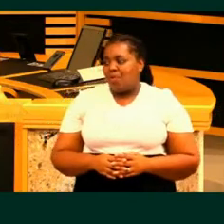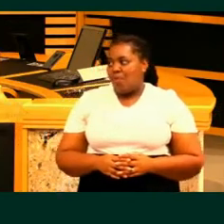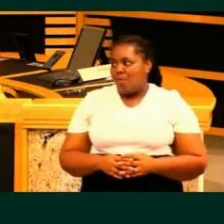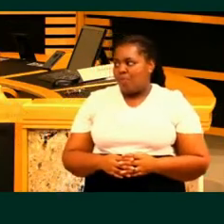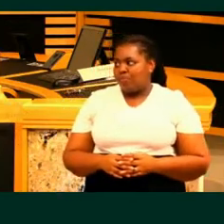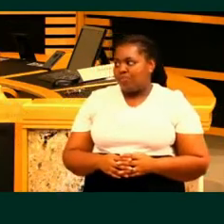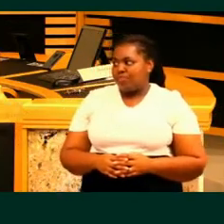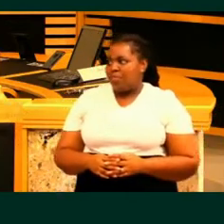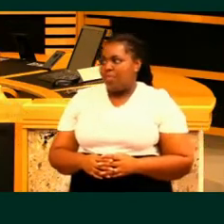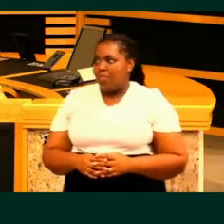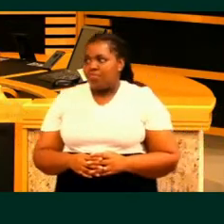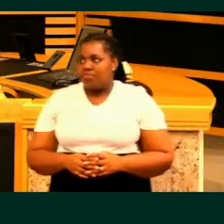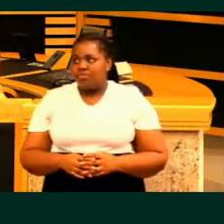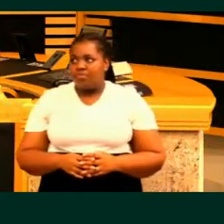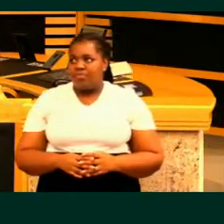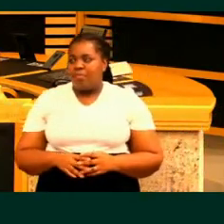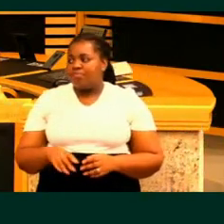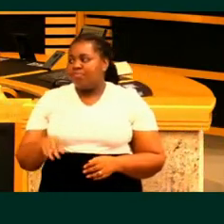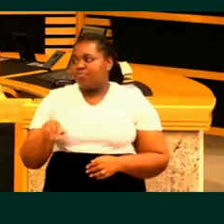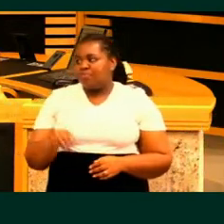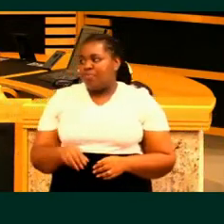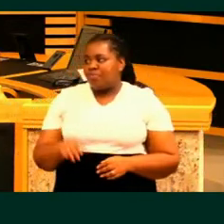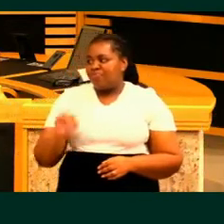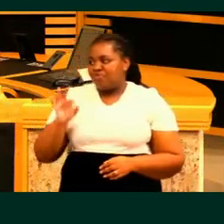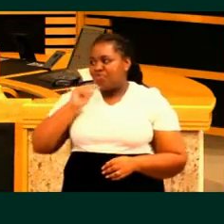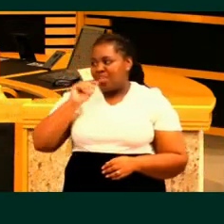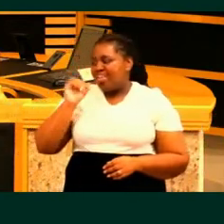you if I had